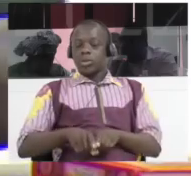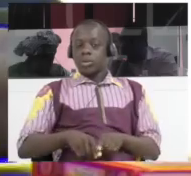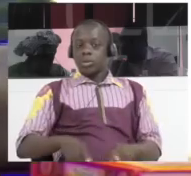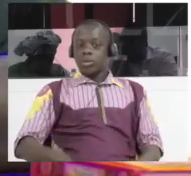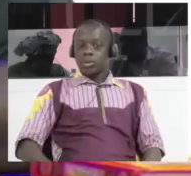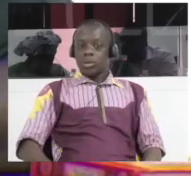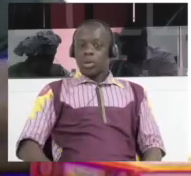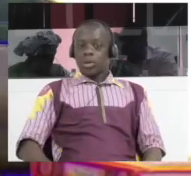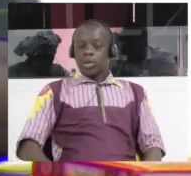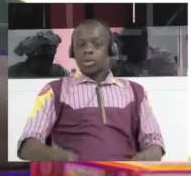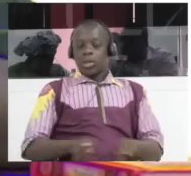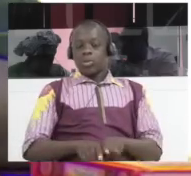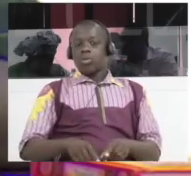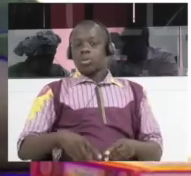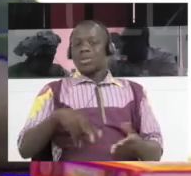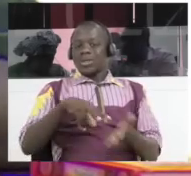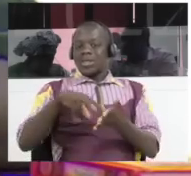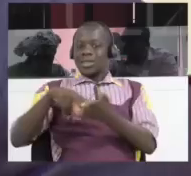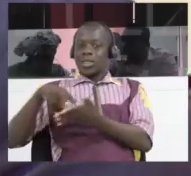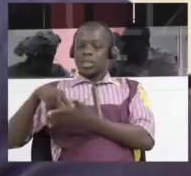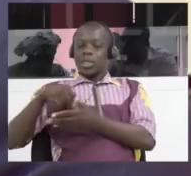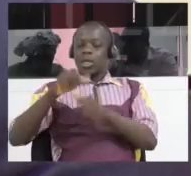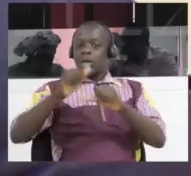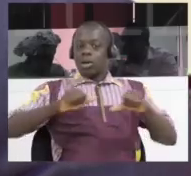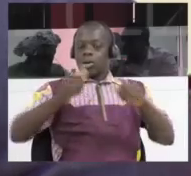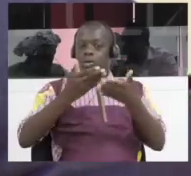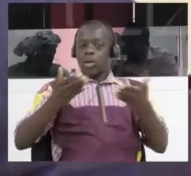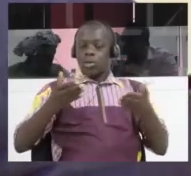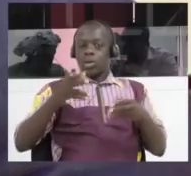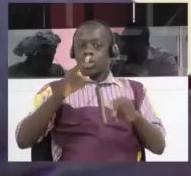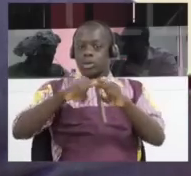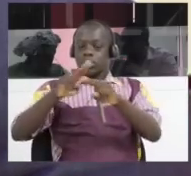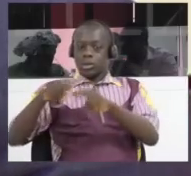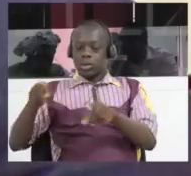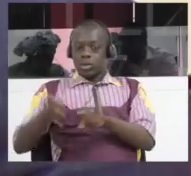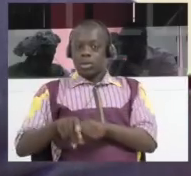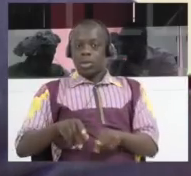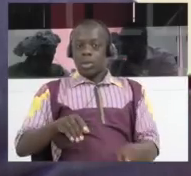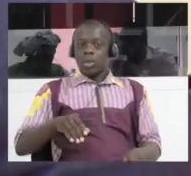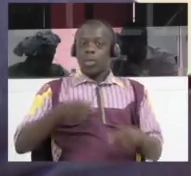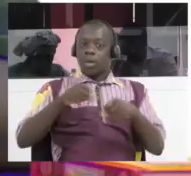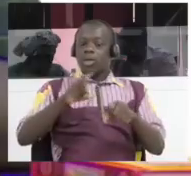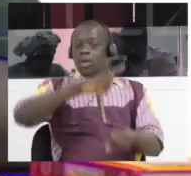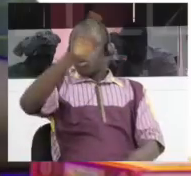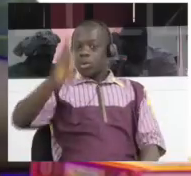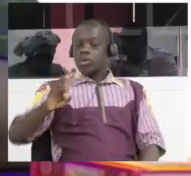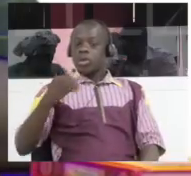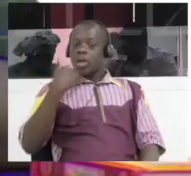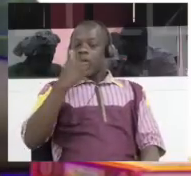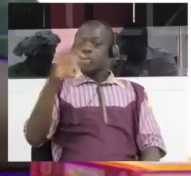collate around where we were sitting. So then the practical question of what next to do